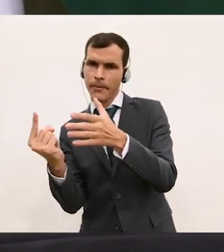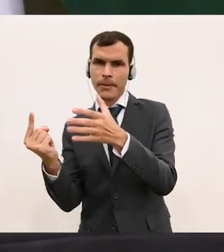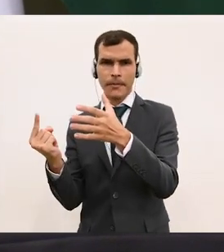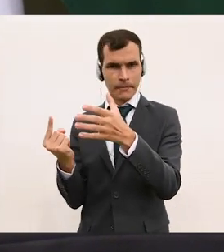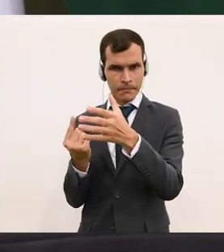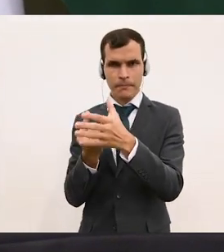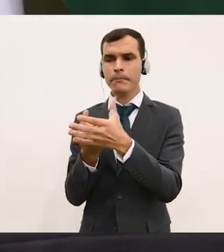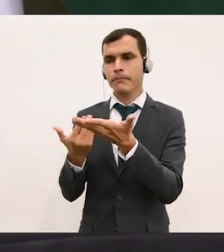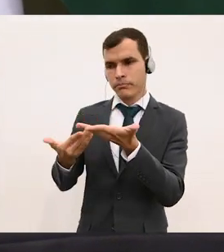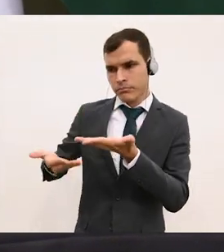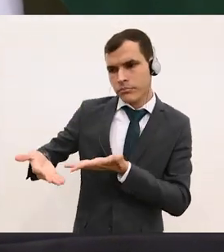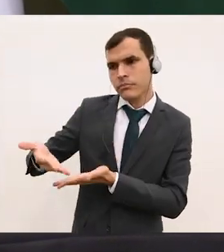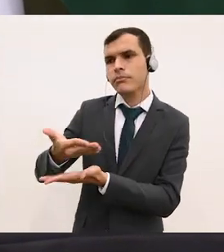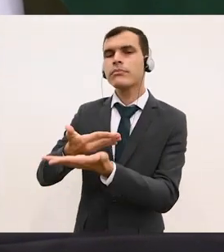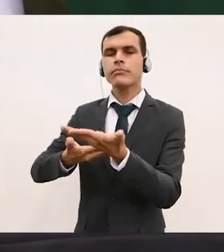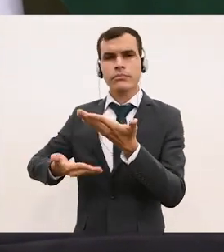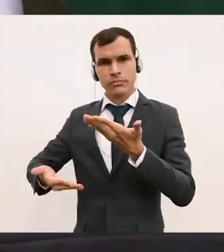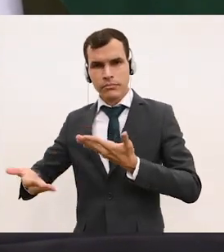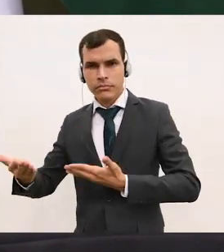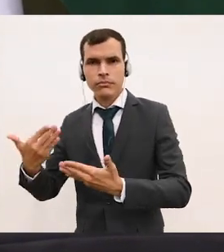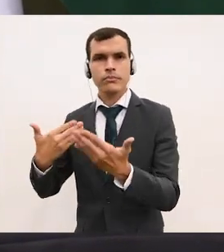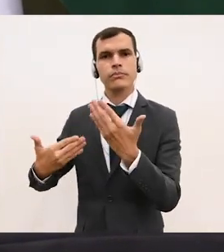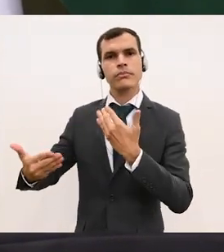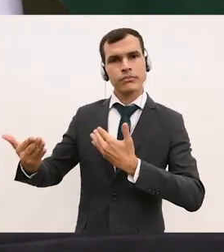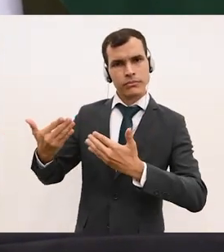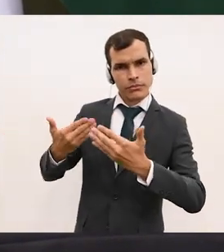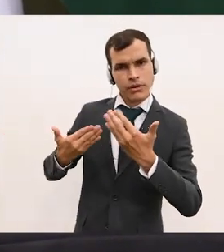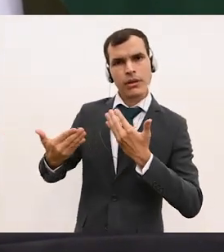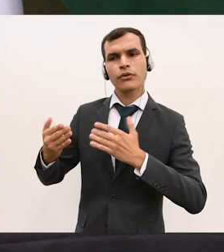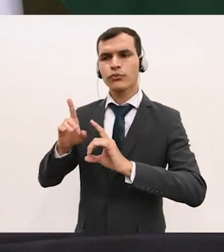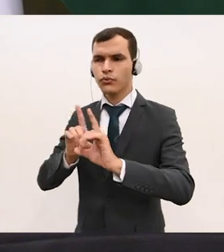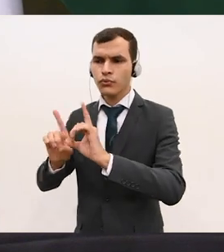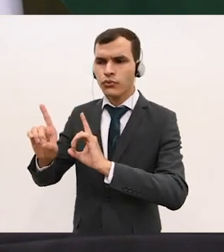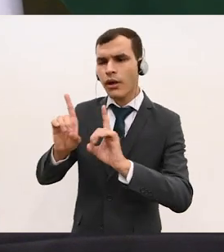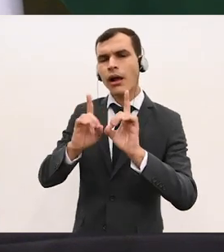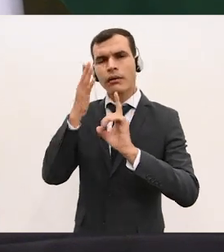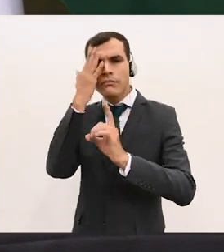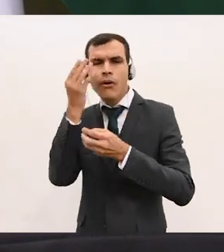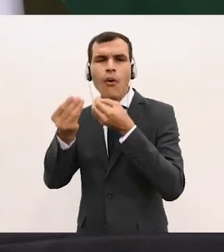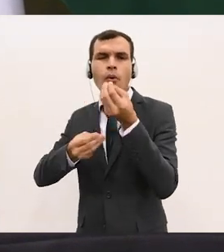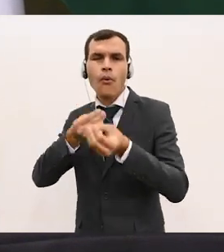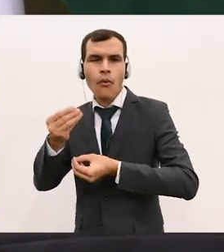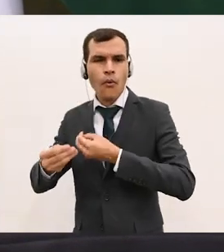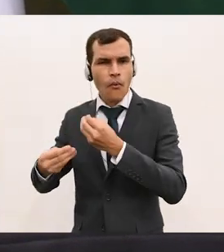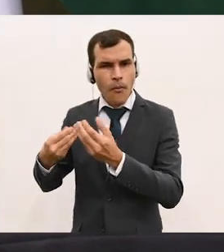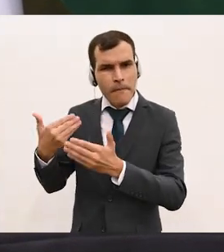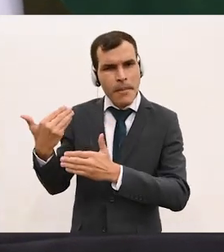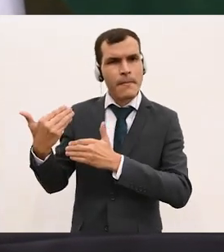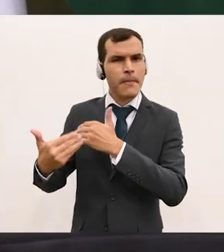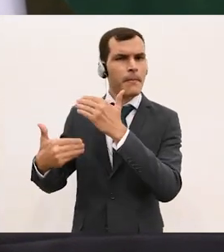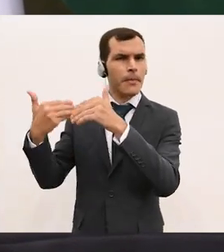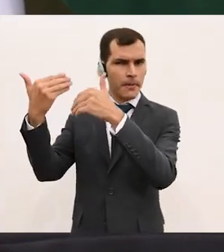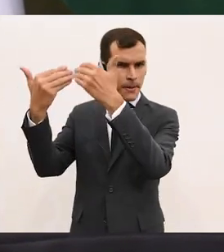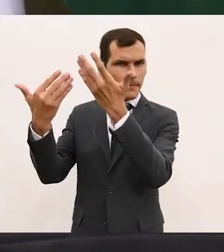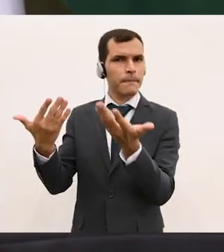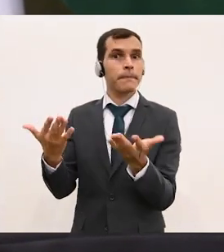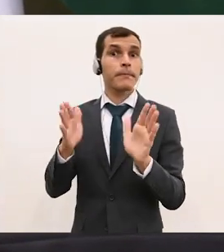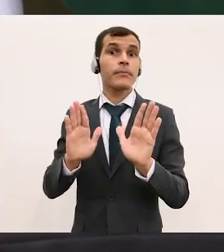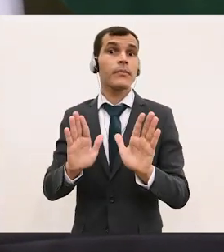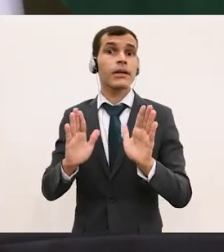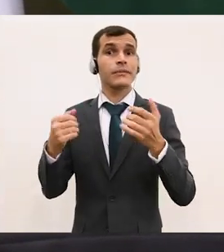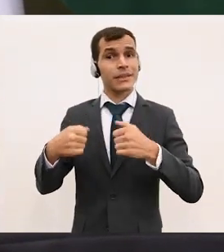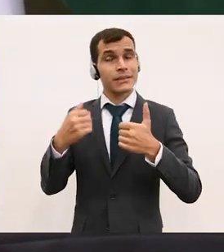how we could... The issue is how do we overcome the present constraints we have as a result of the war